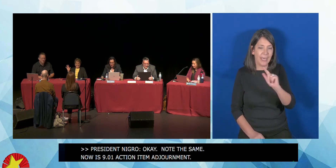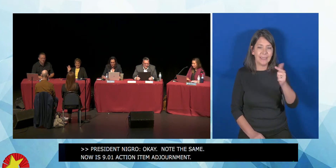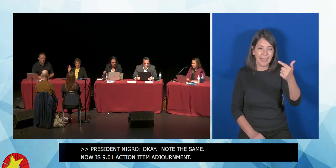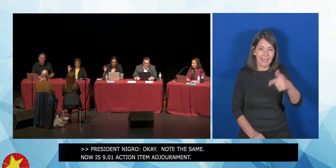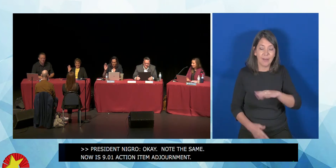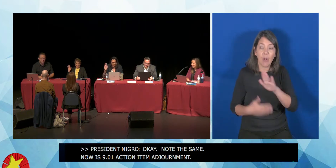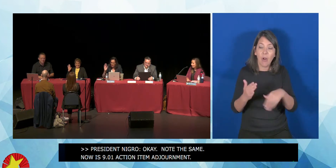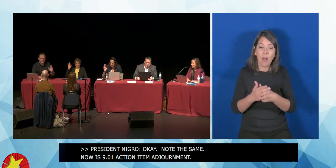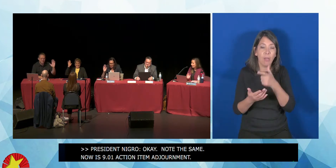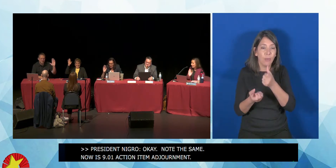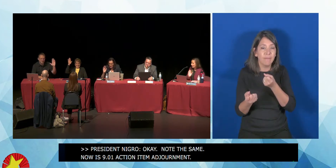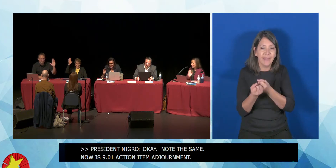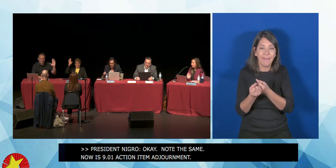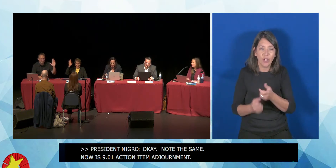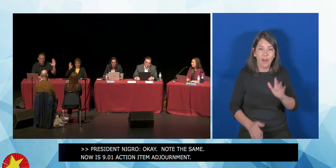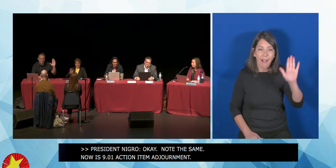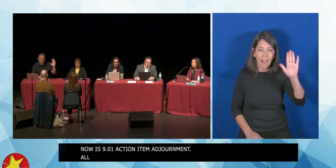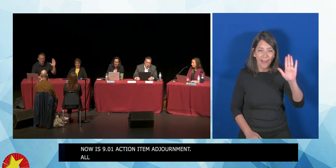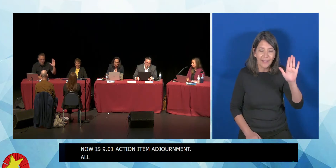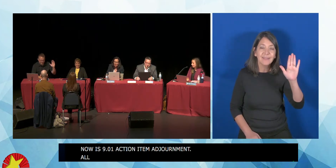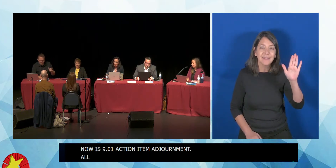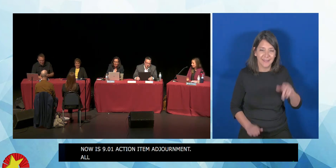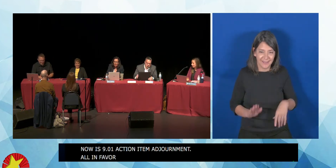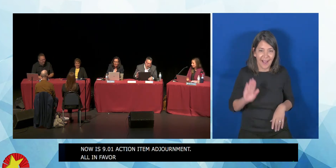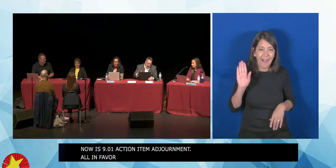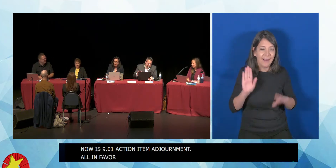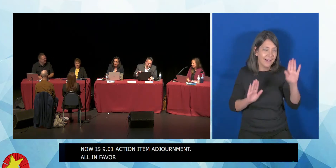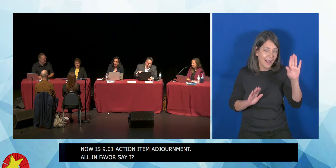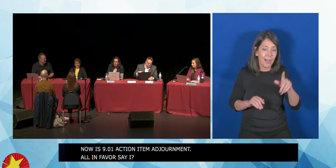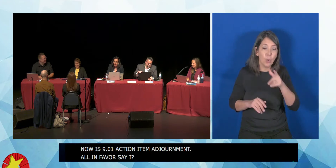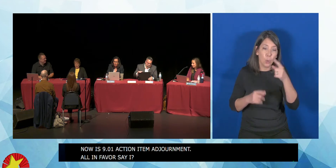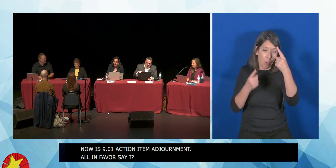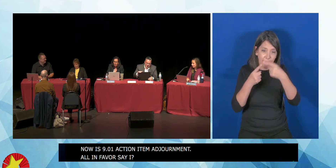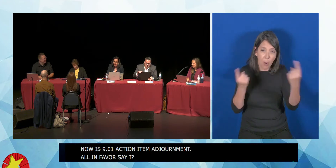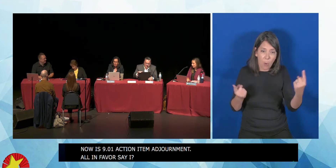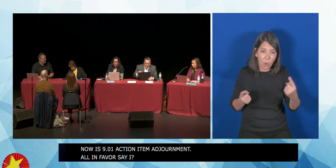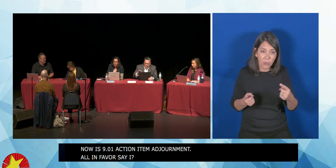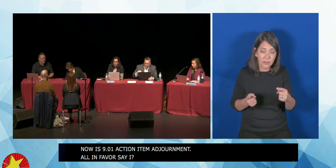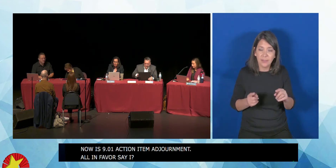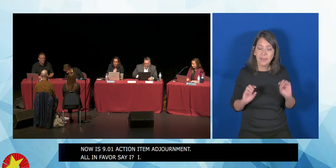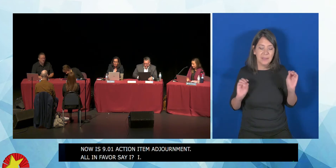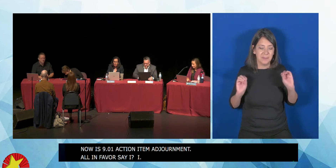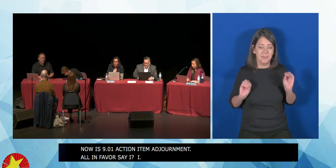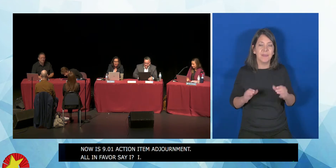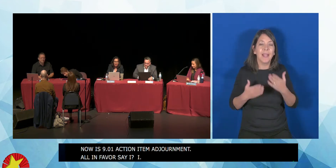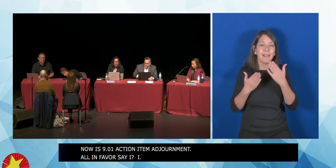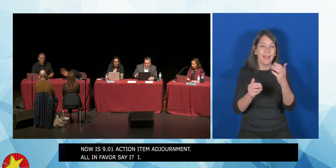favor, say aye. Aye. Aye. Any opposed? Aye. All right. Thank you,